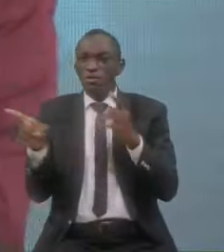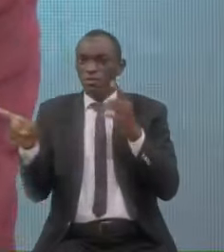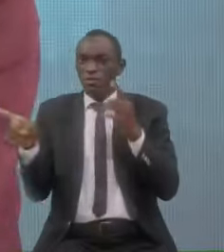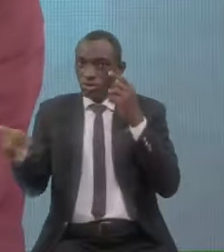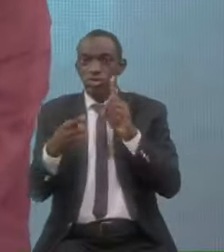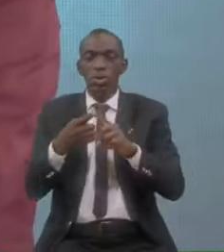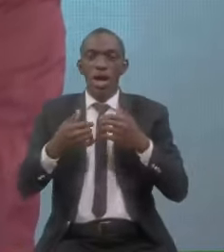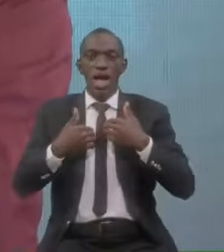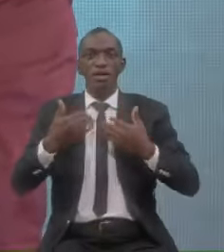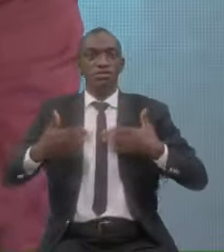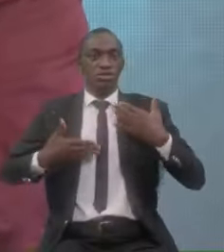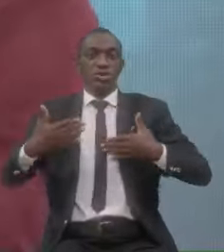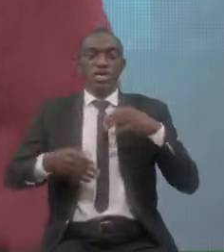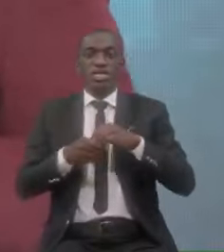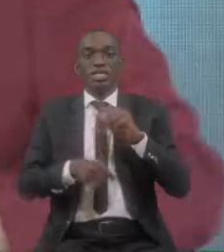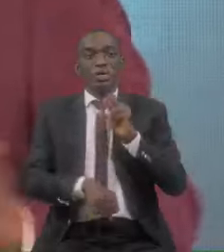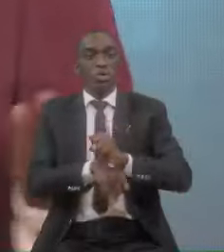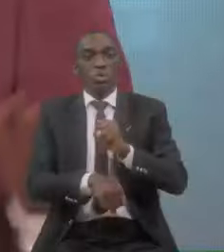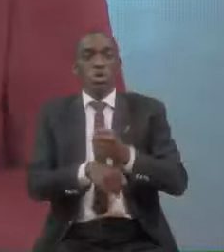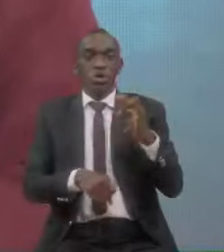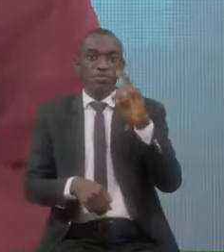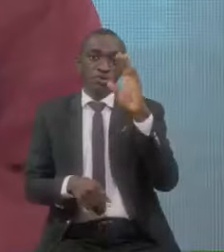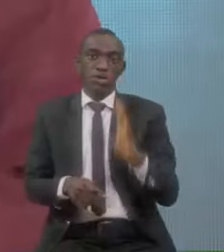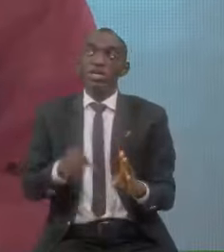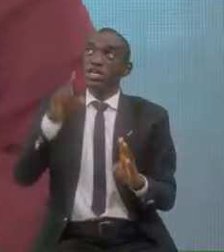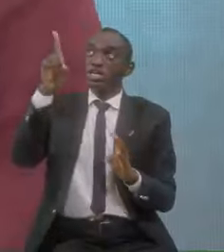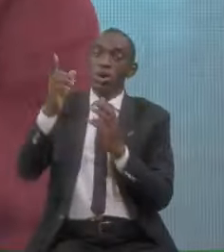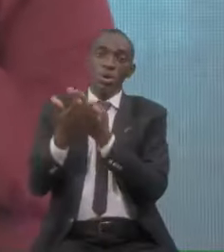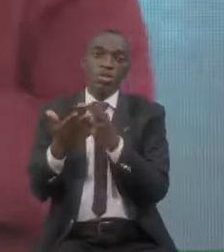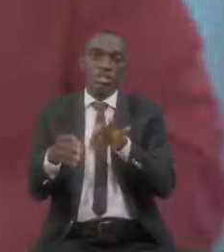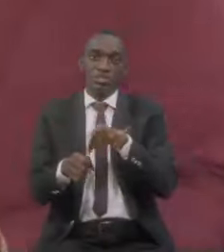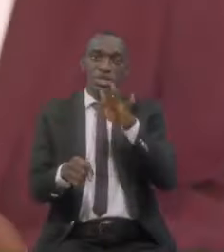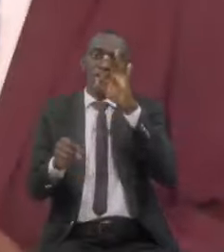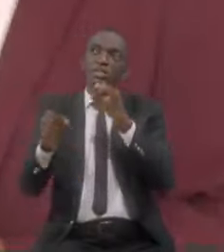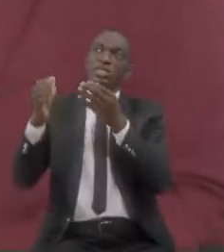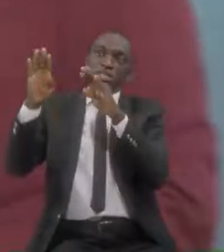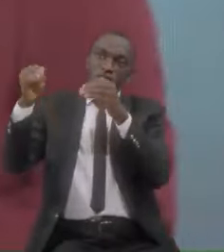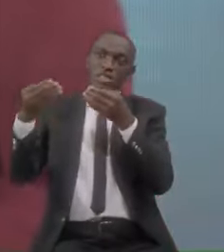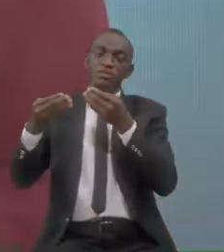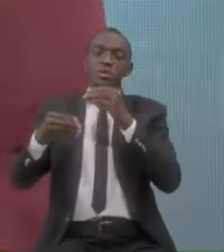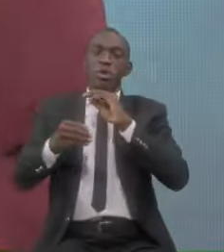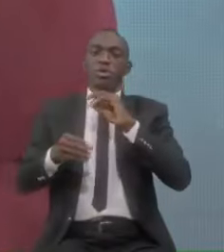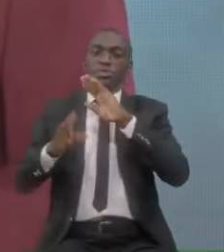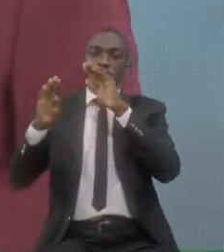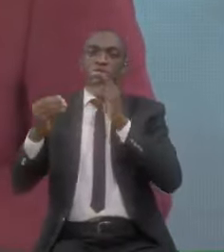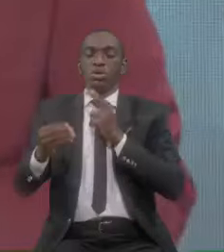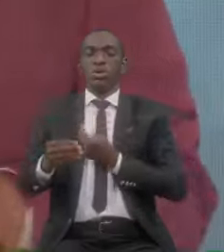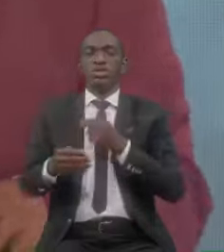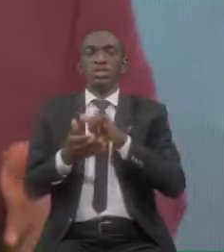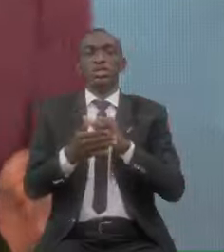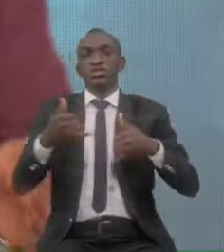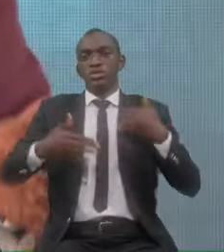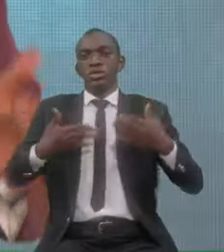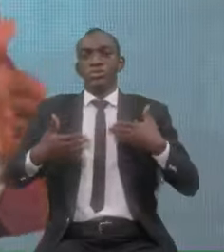the word, it's the Holy Ghost that gives us that joy. It's the Holy Ghost that keeps us